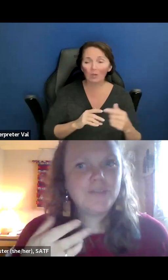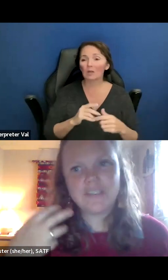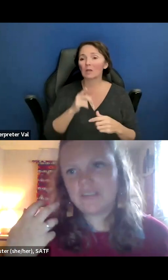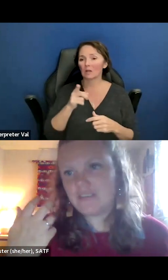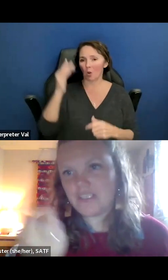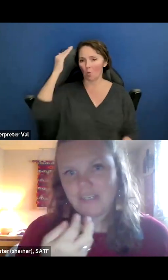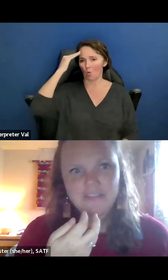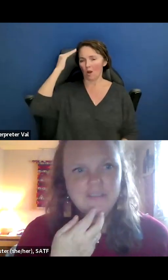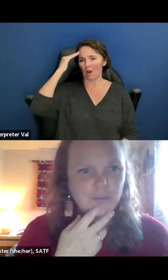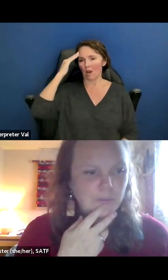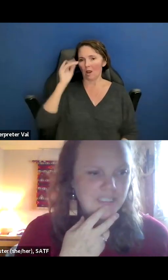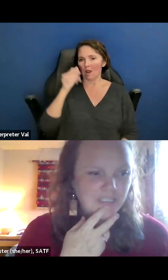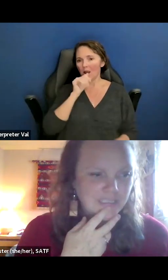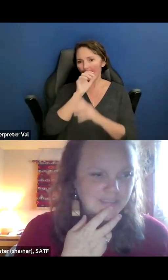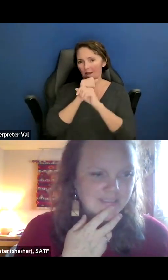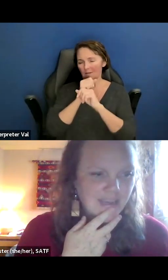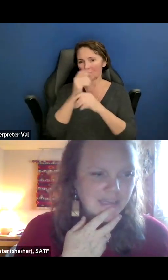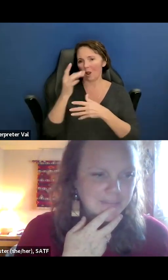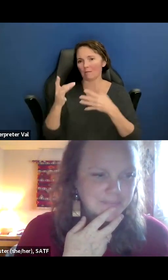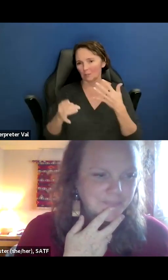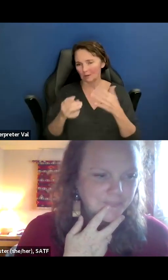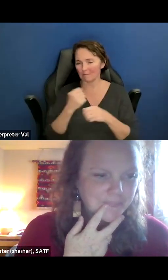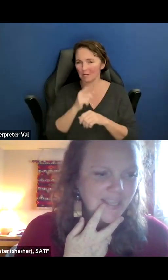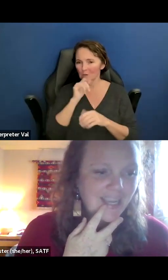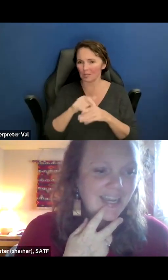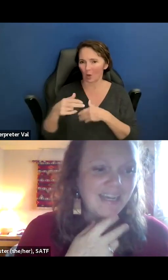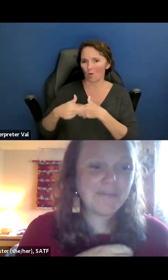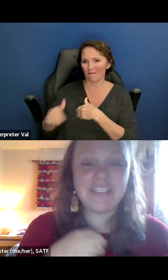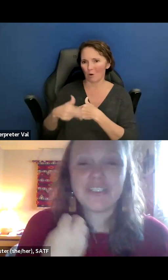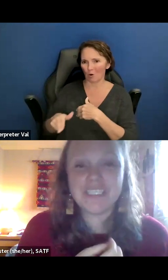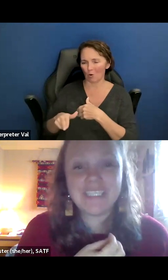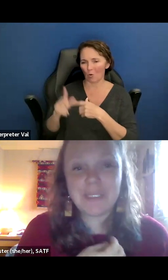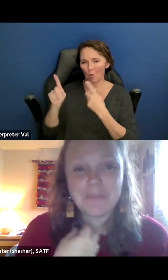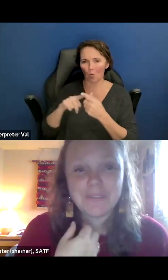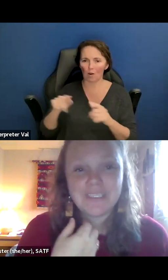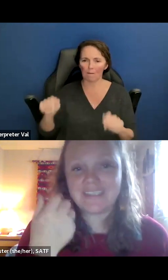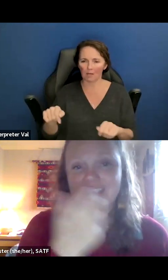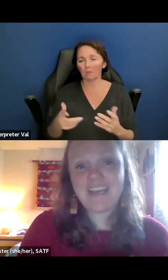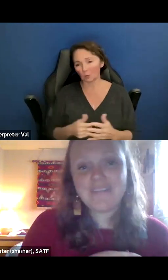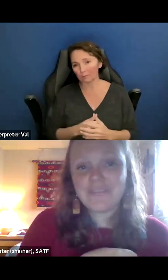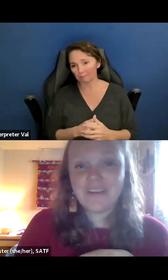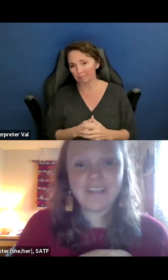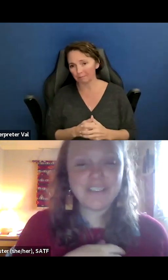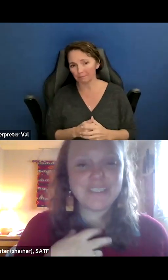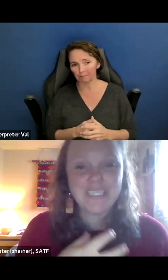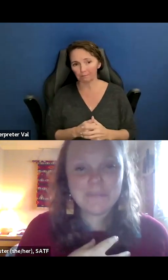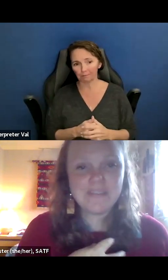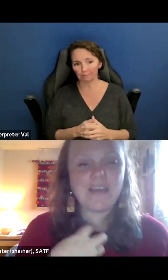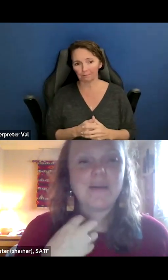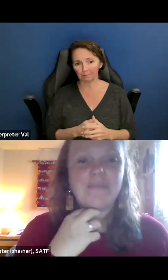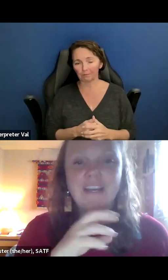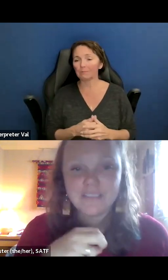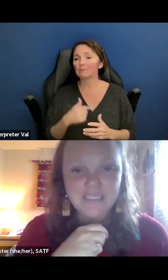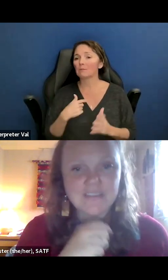up posters, sharing those visual materials, ensuring that people like staff, on your